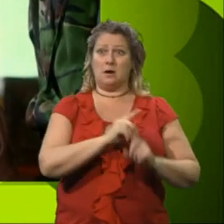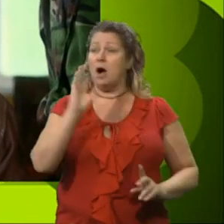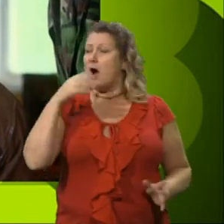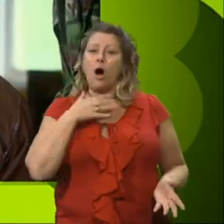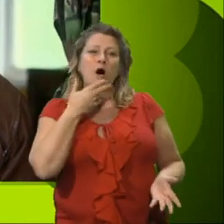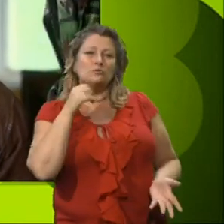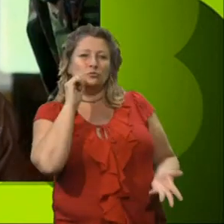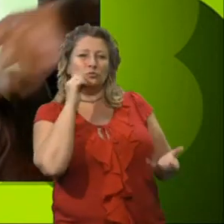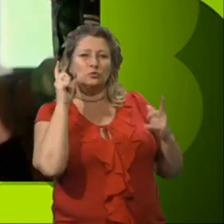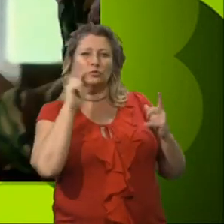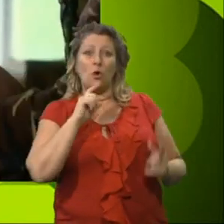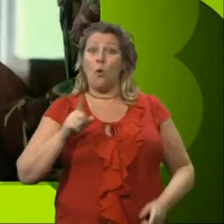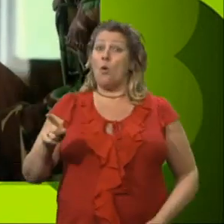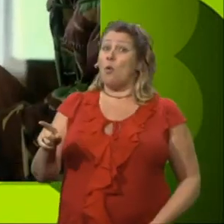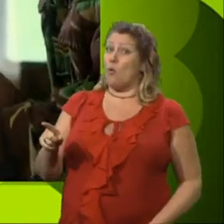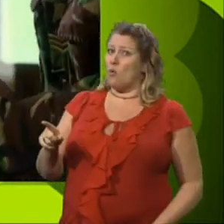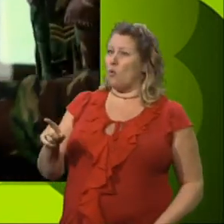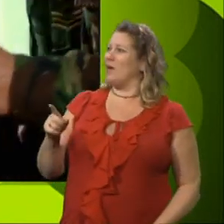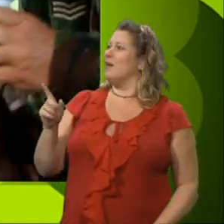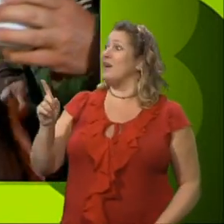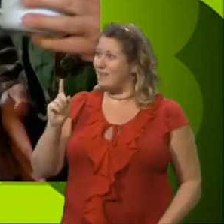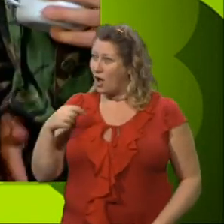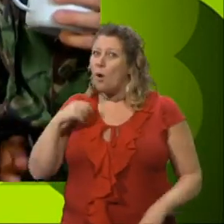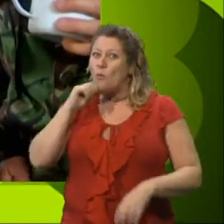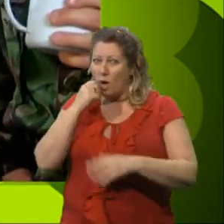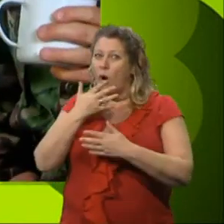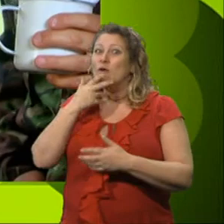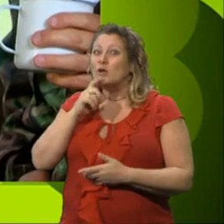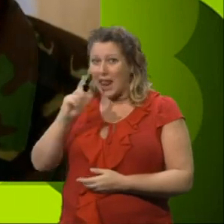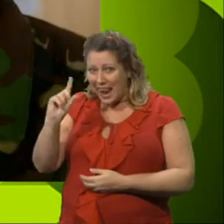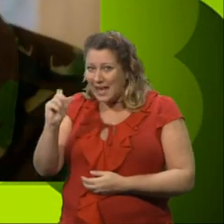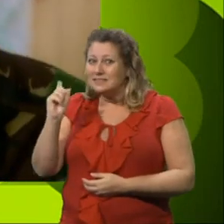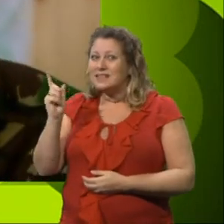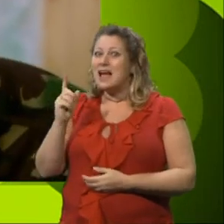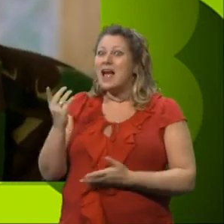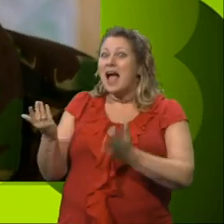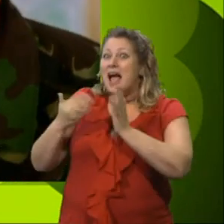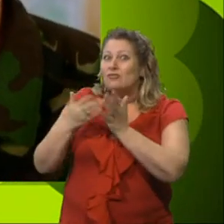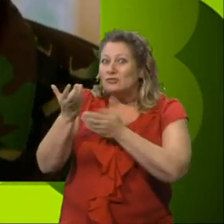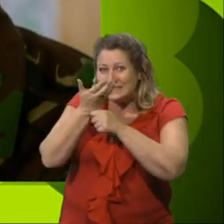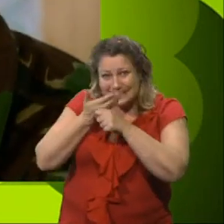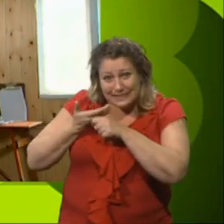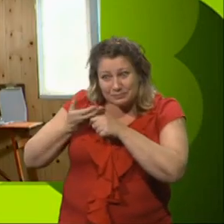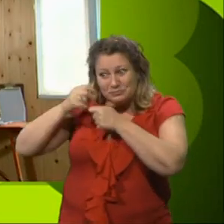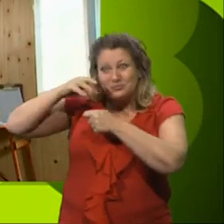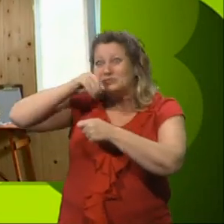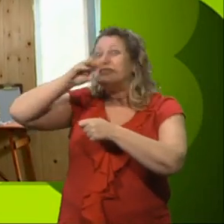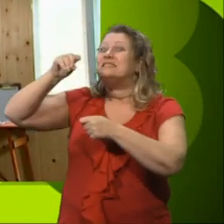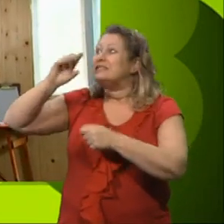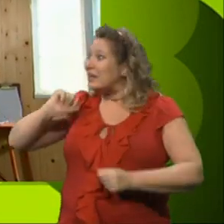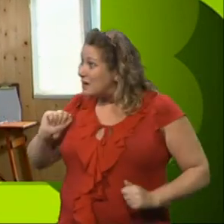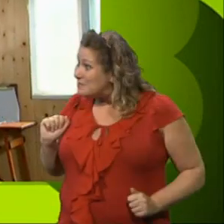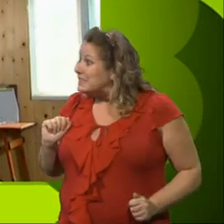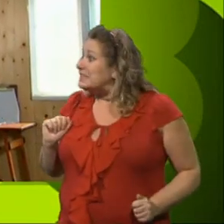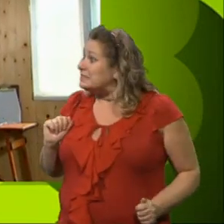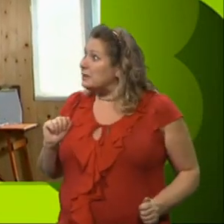finish me chocolate. Oh, I'll make you a lovely hot chocolate later. Extra creamy with sprinkles on